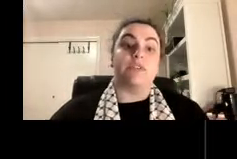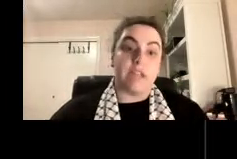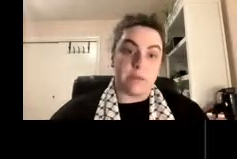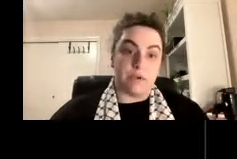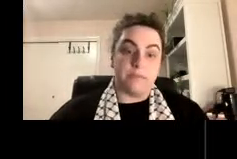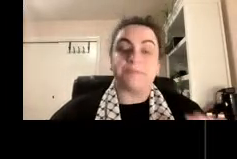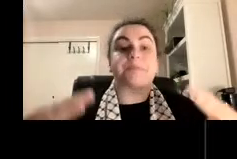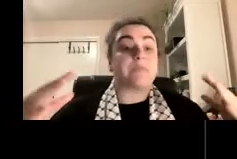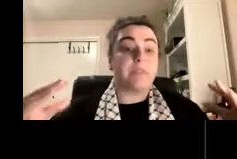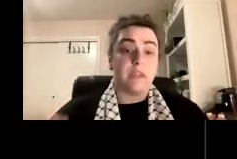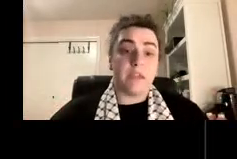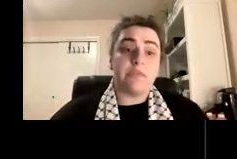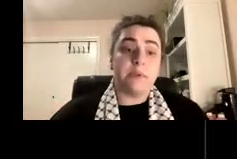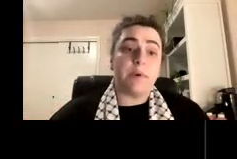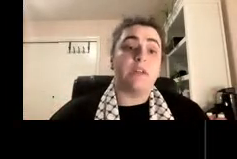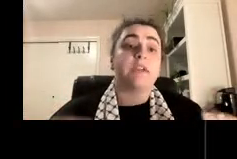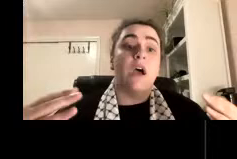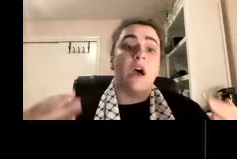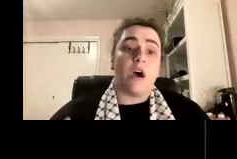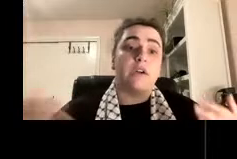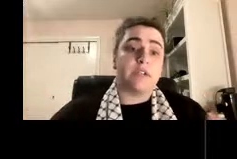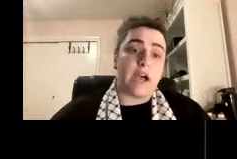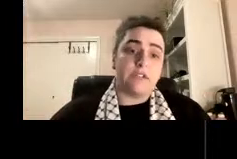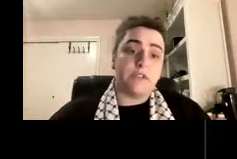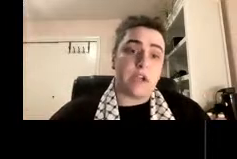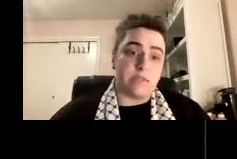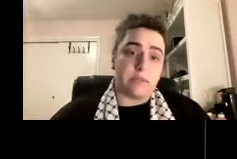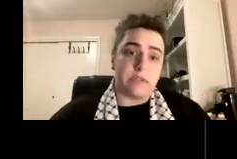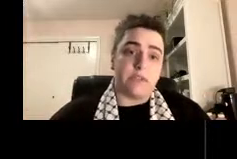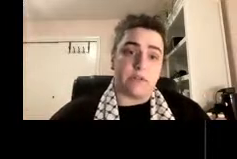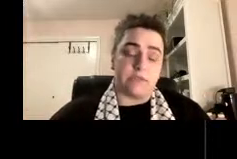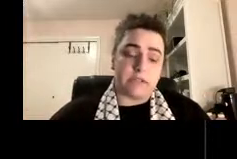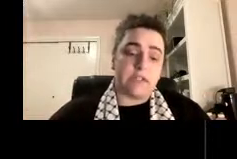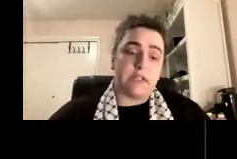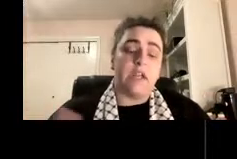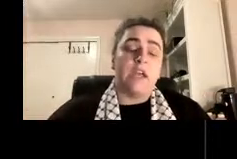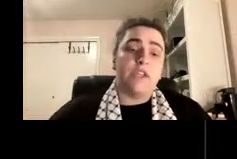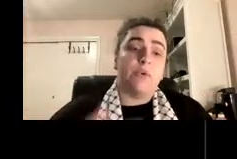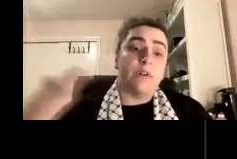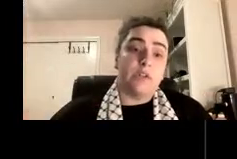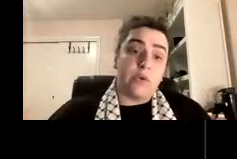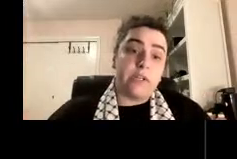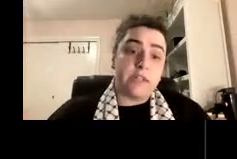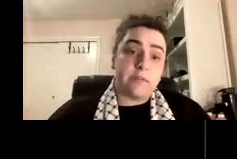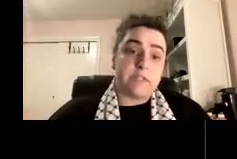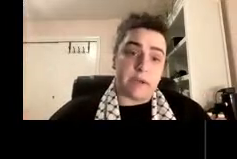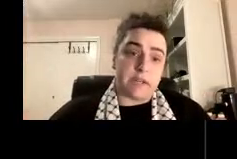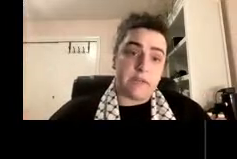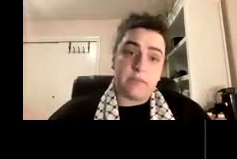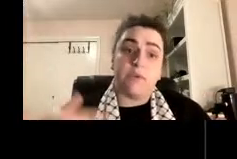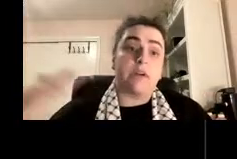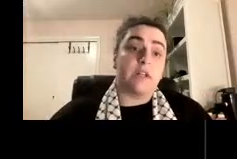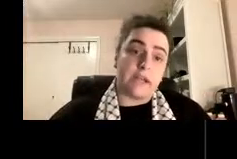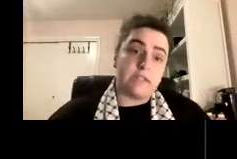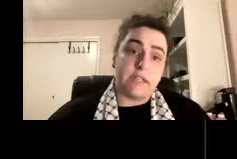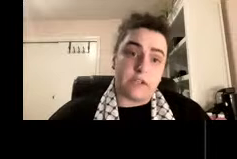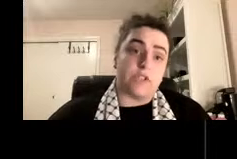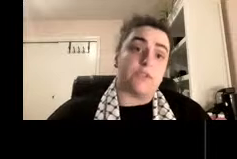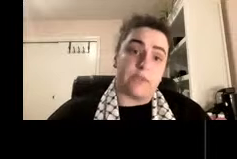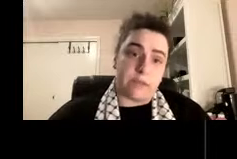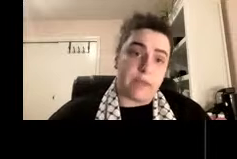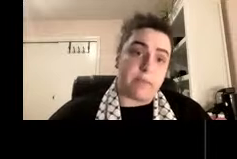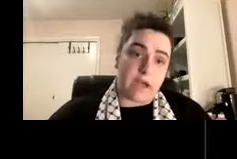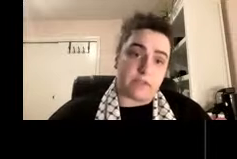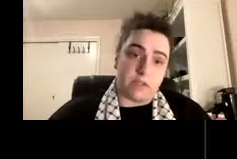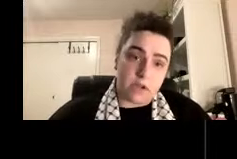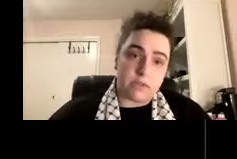much more stable. Government bonds are tied to the government that you are investing in. You are loaning them this money. You are collecting interest